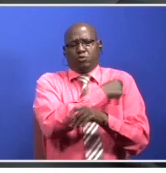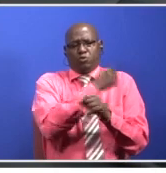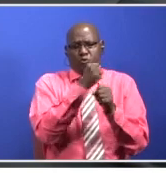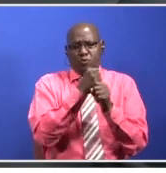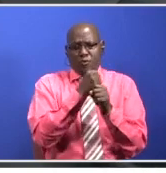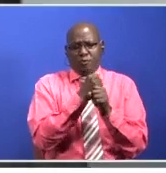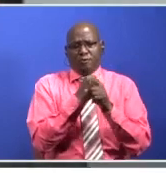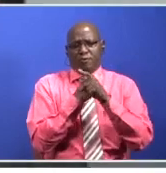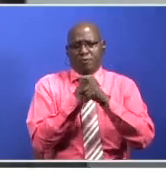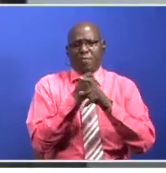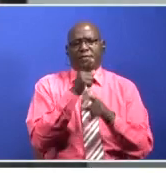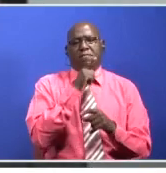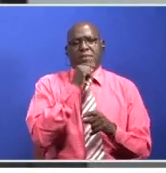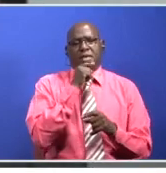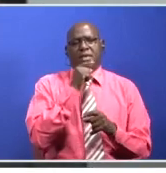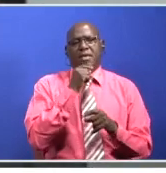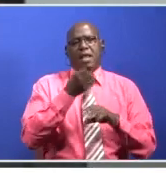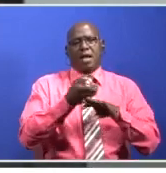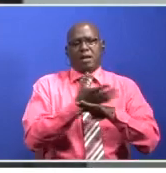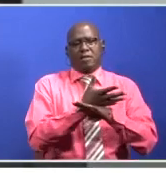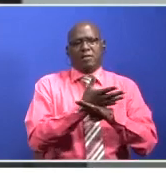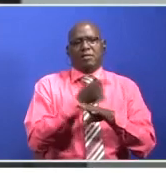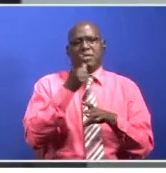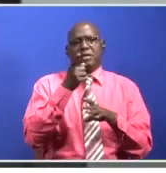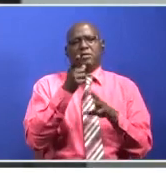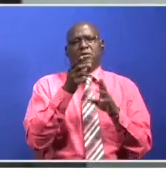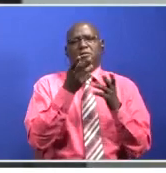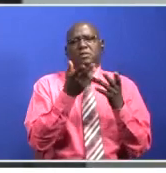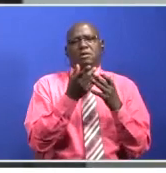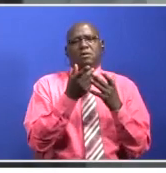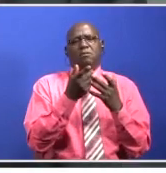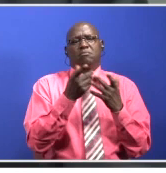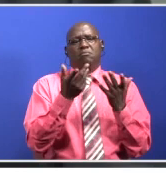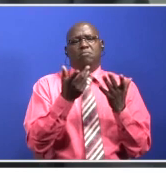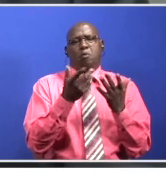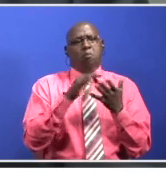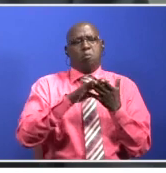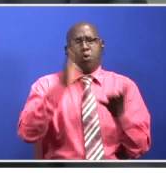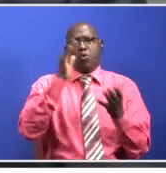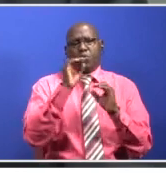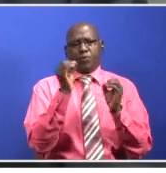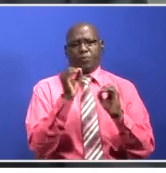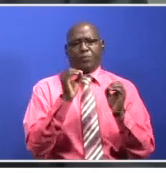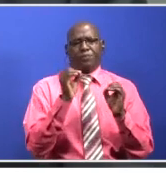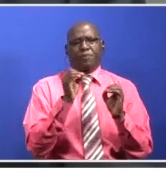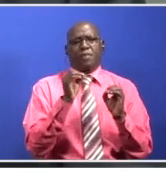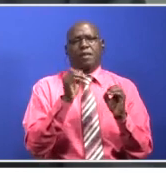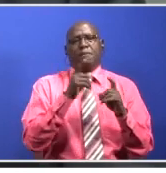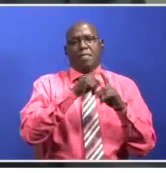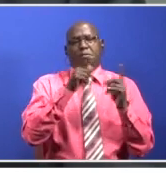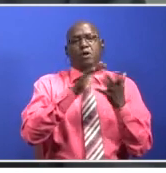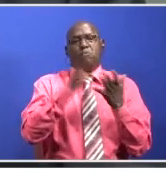says that male breast cancer is, however, not very common. You'll find most men don't believe that men get breast